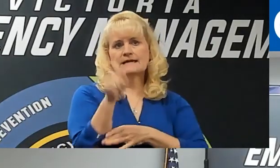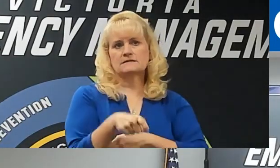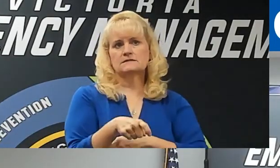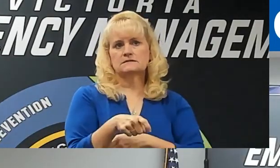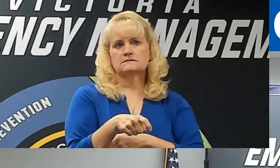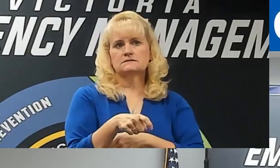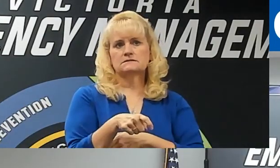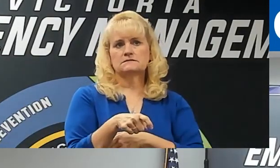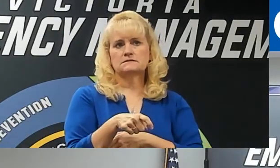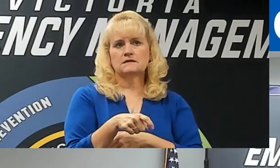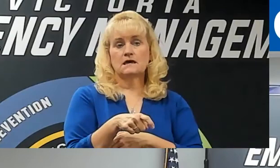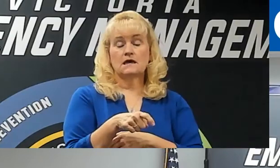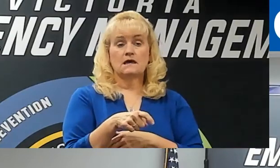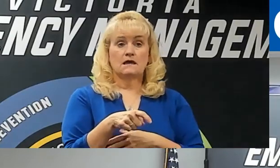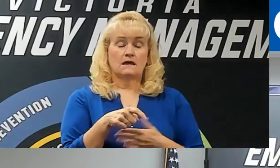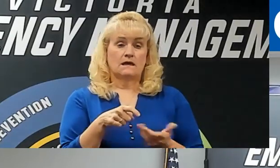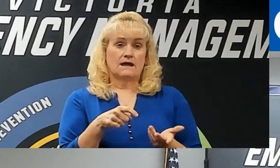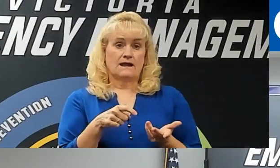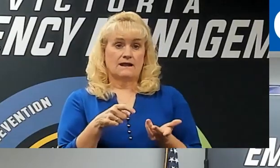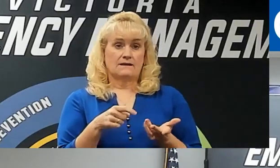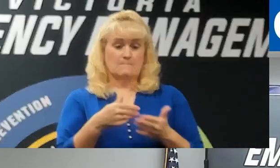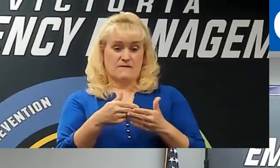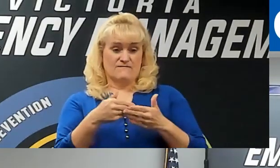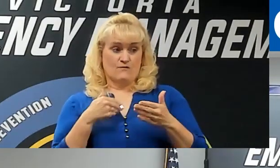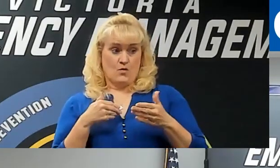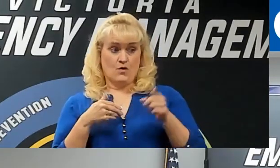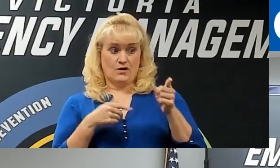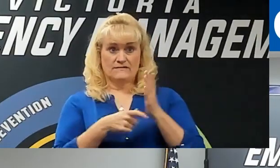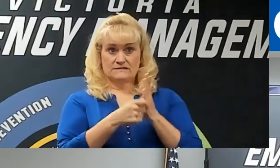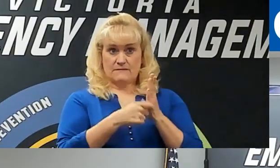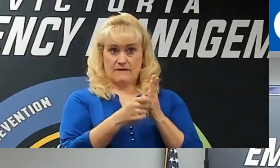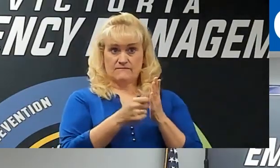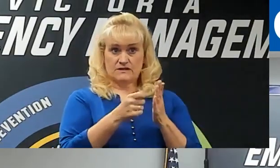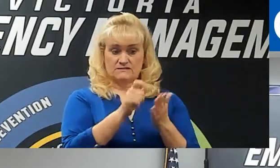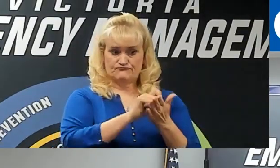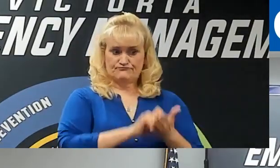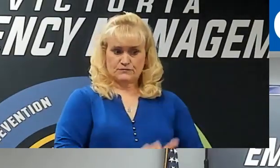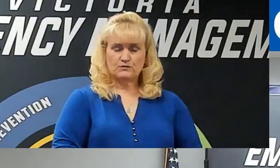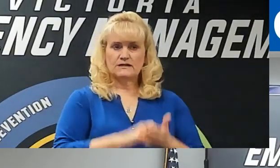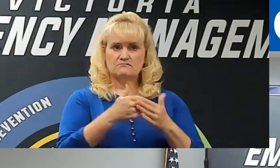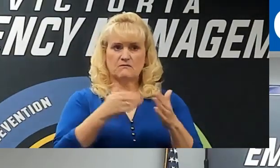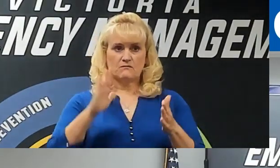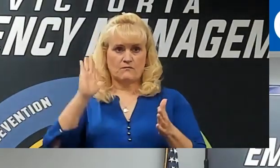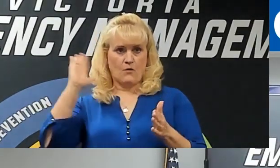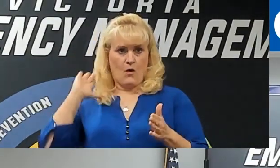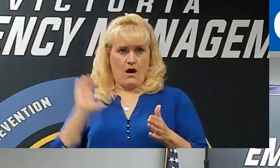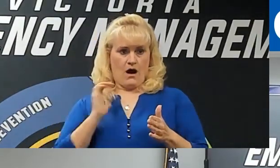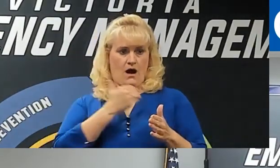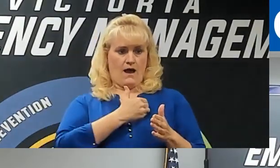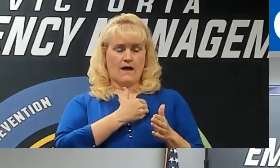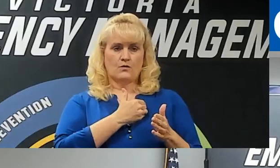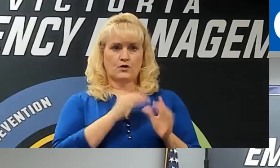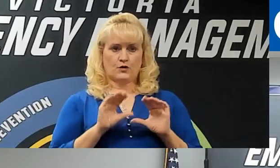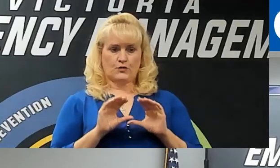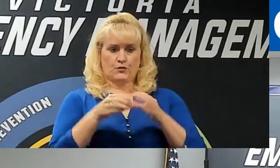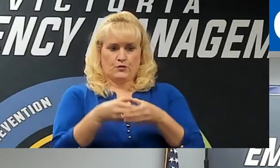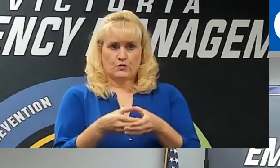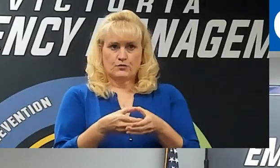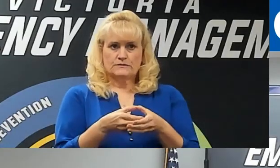we, before even this was done, our command units here, our